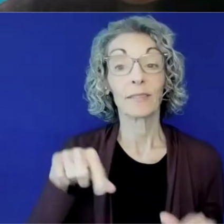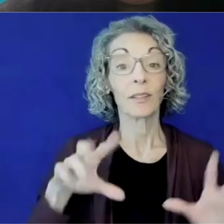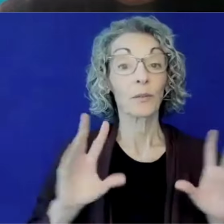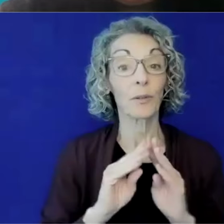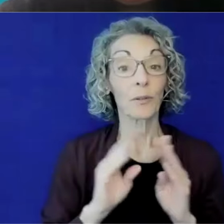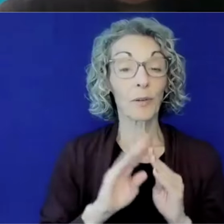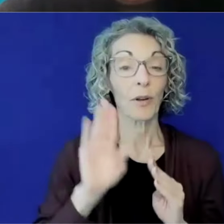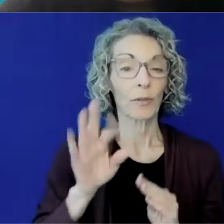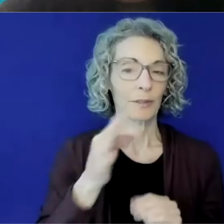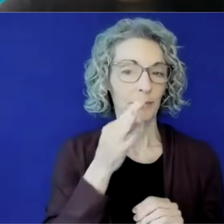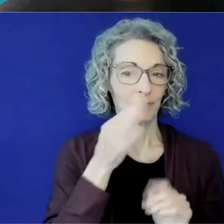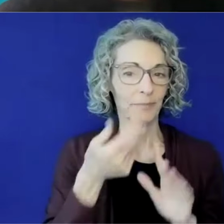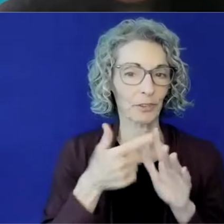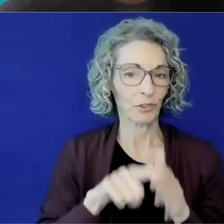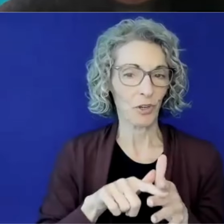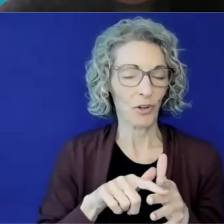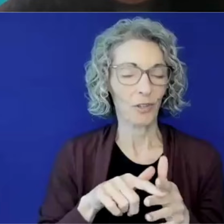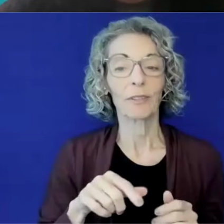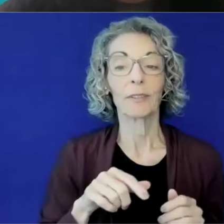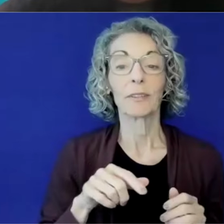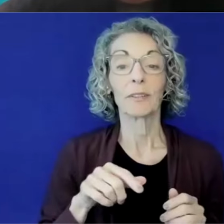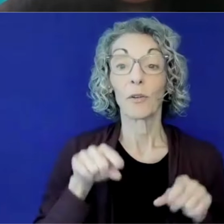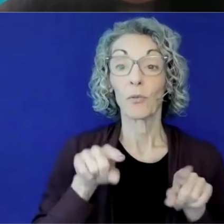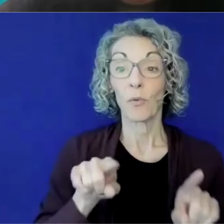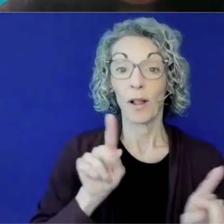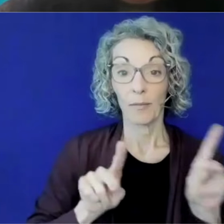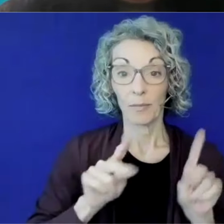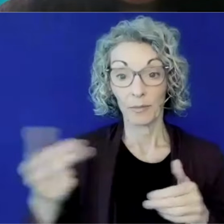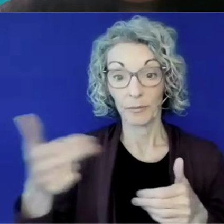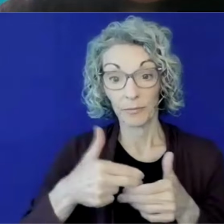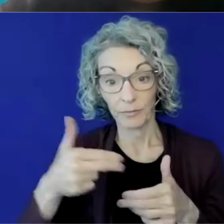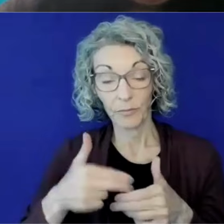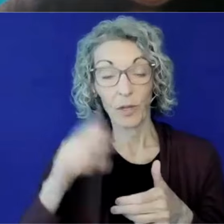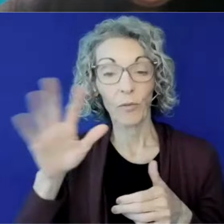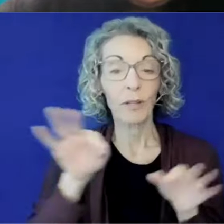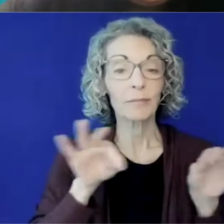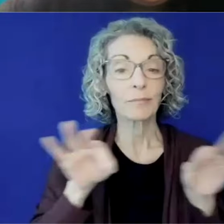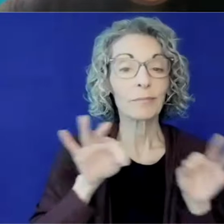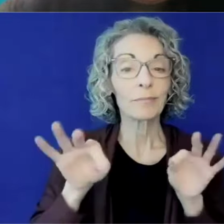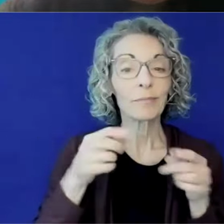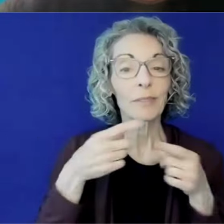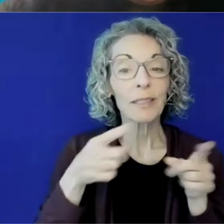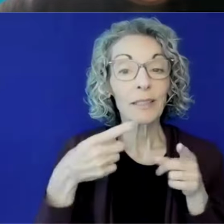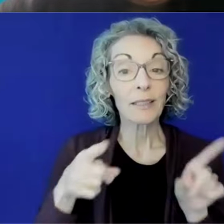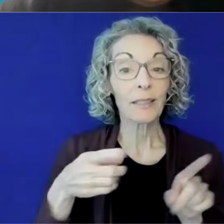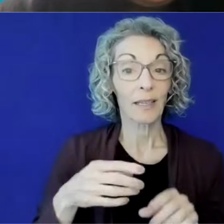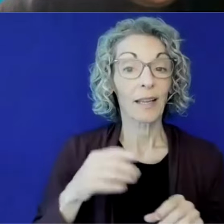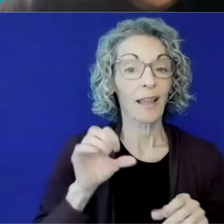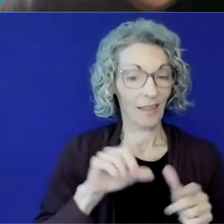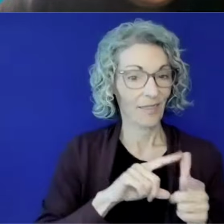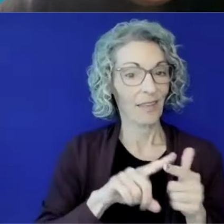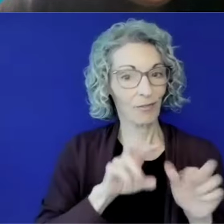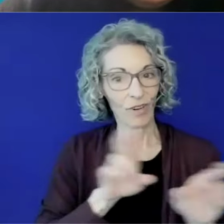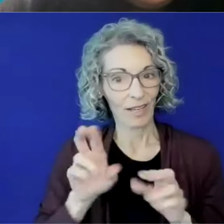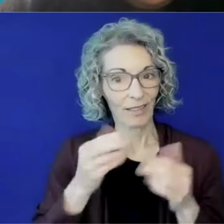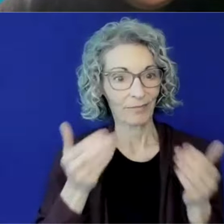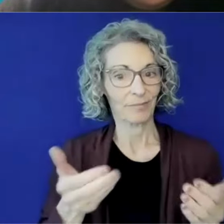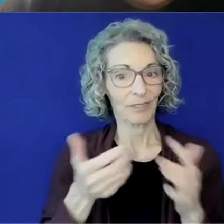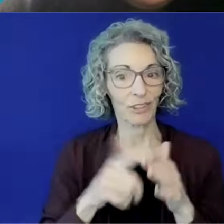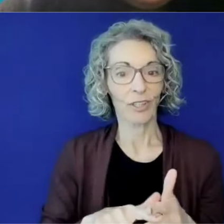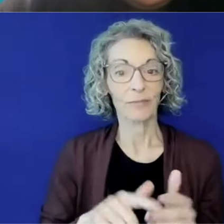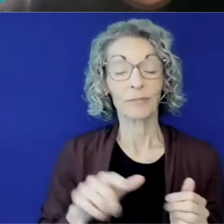begin momentarily. As everyone joins, I'll go over the disclaimer so we're all set before we get started. The contents of